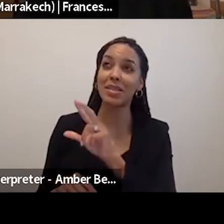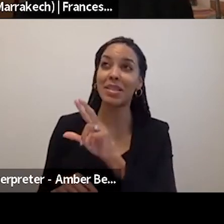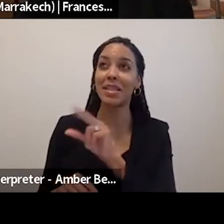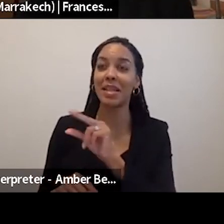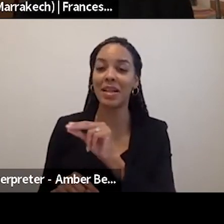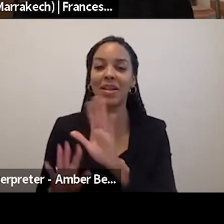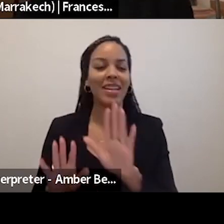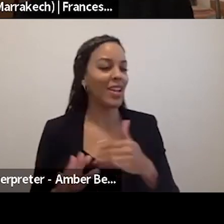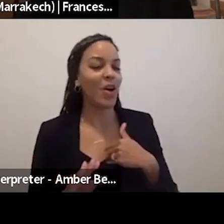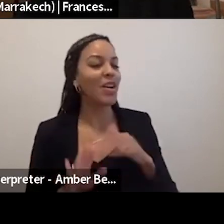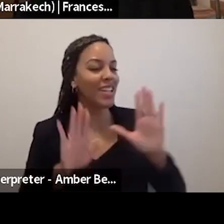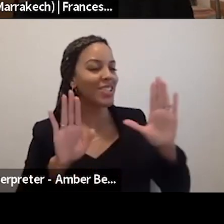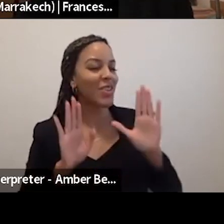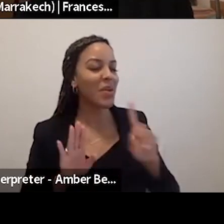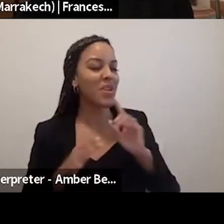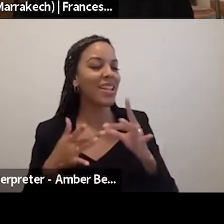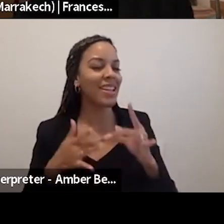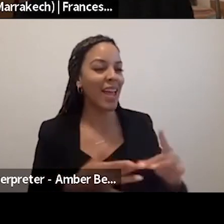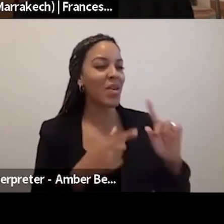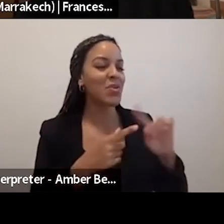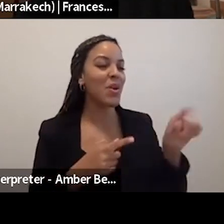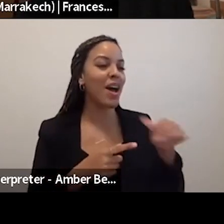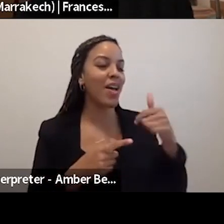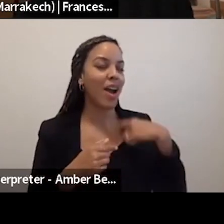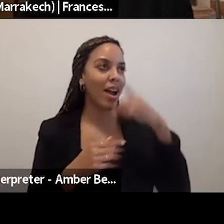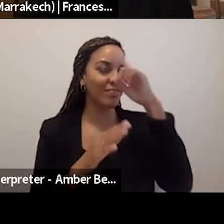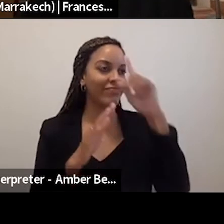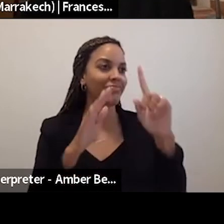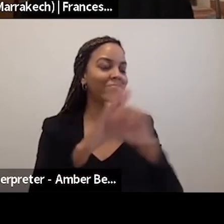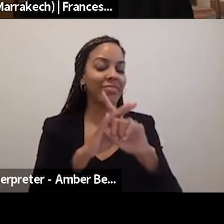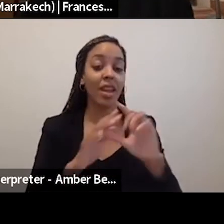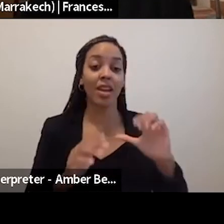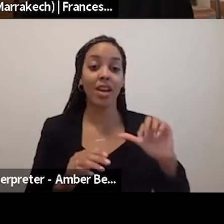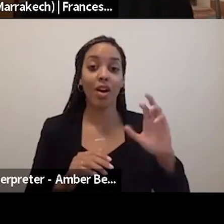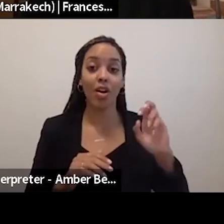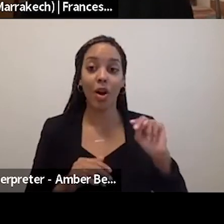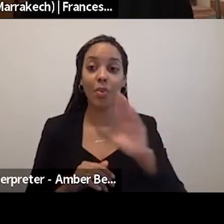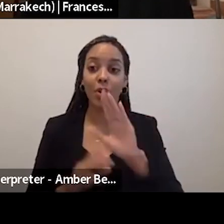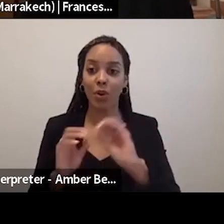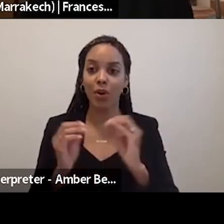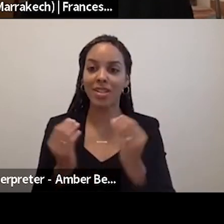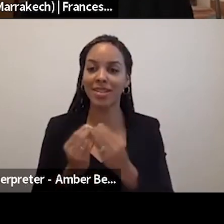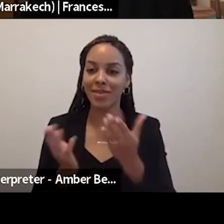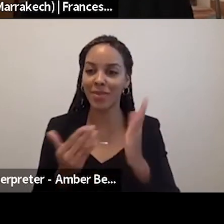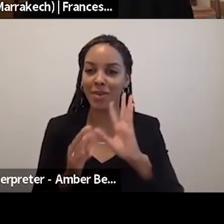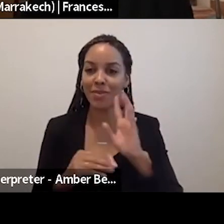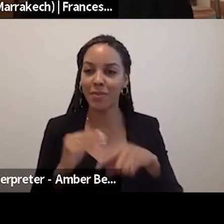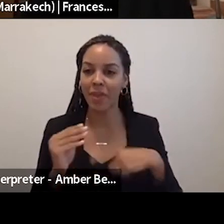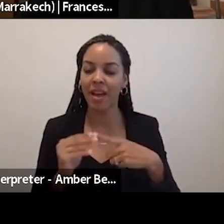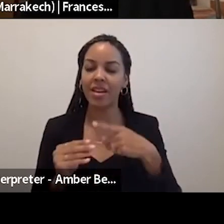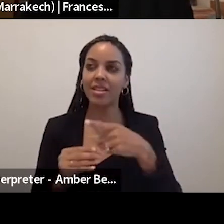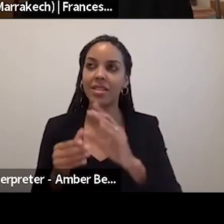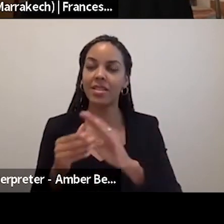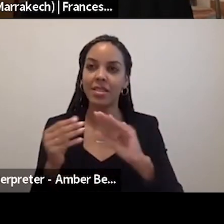actually led to something I was thinking about in terms of Carmen's organization, right? As you talked about, there's this kind of